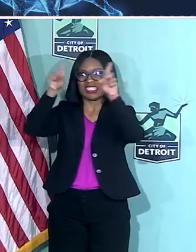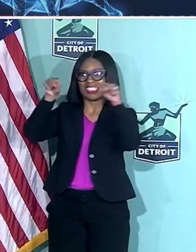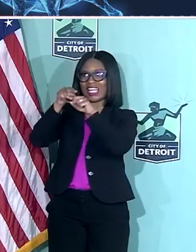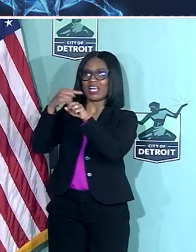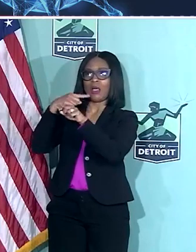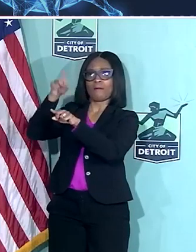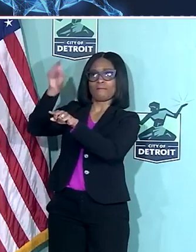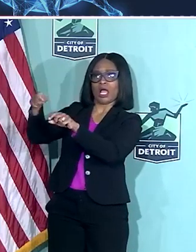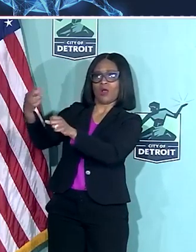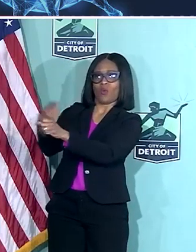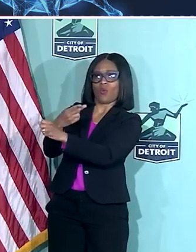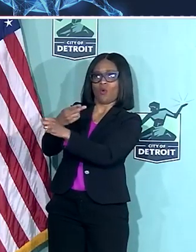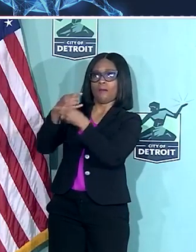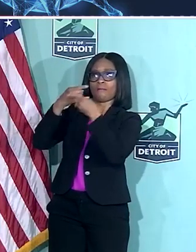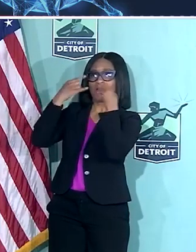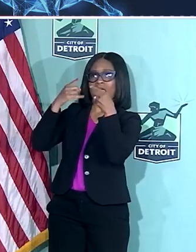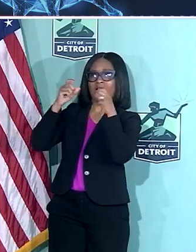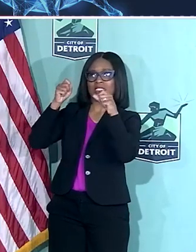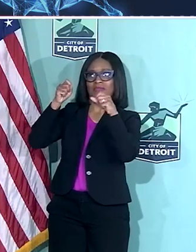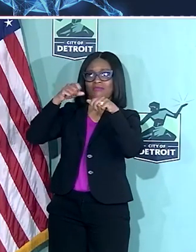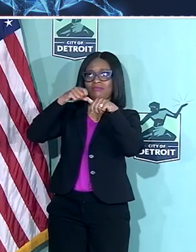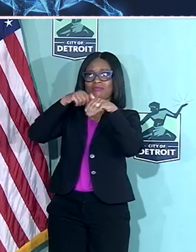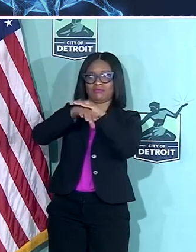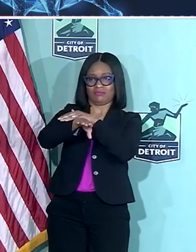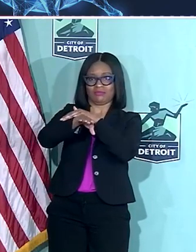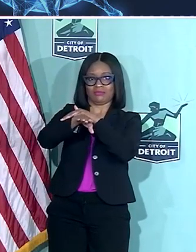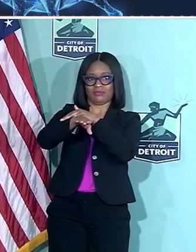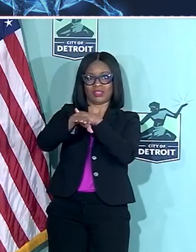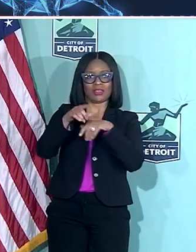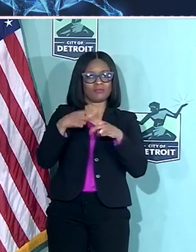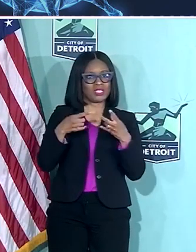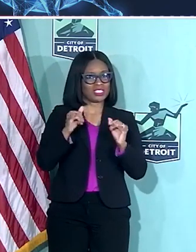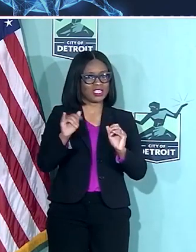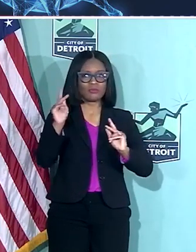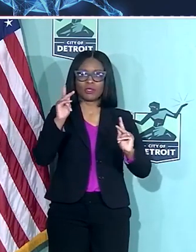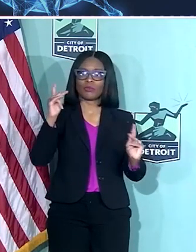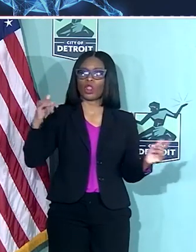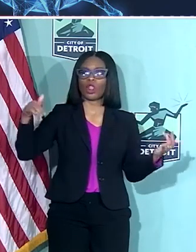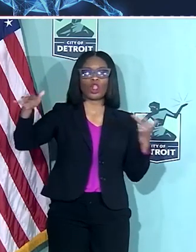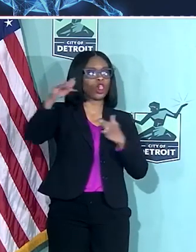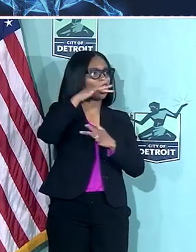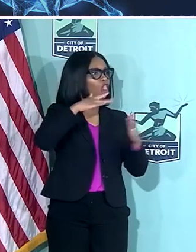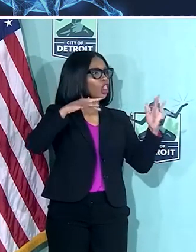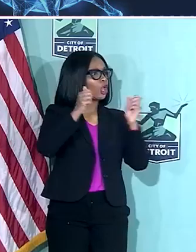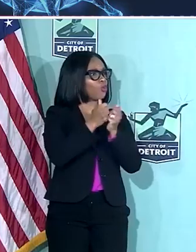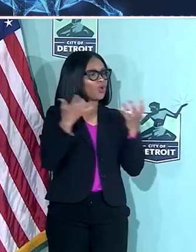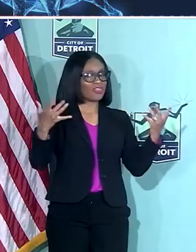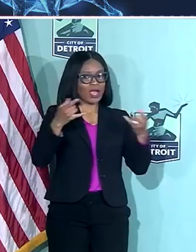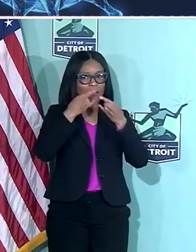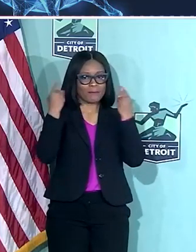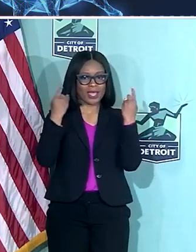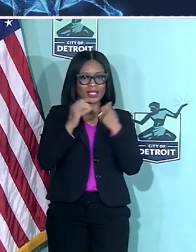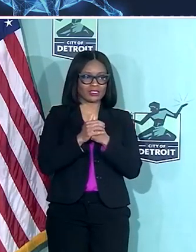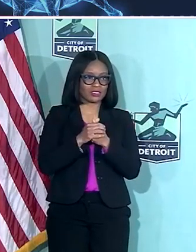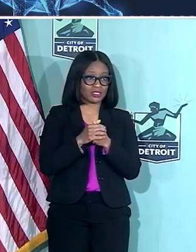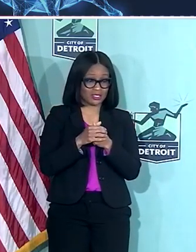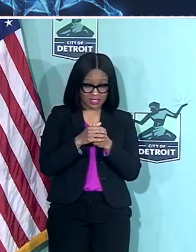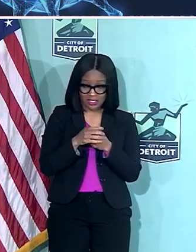mask to be a patron here, but there's still people walking around without masks. Is that a store in the city of